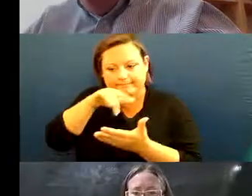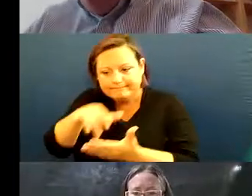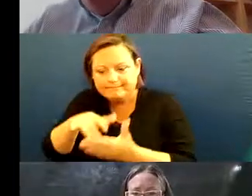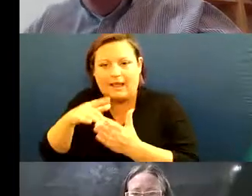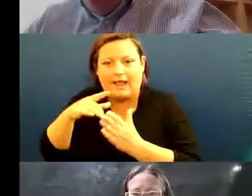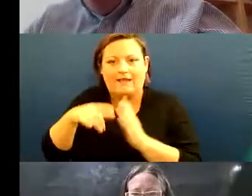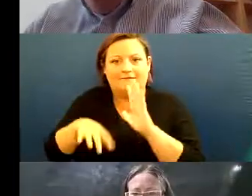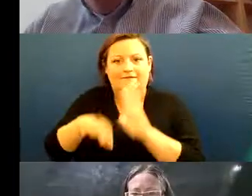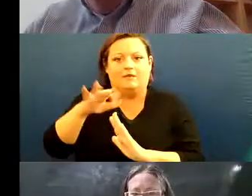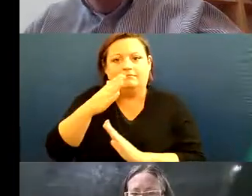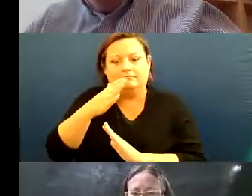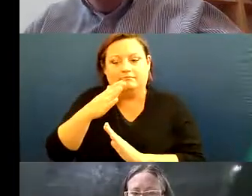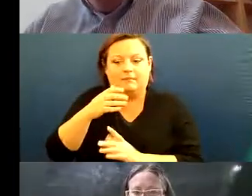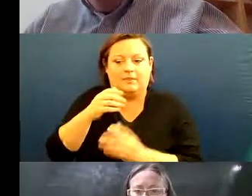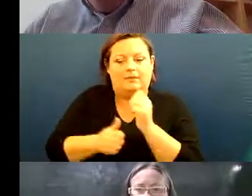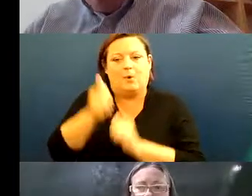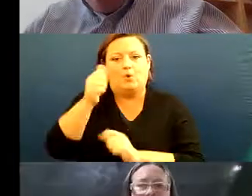biology.